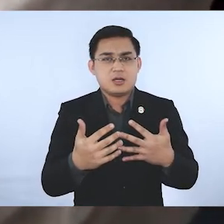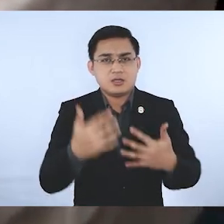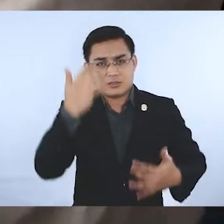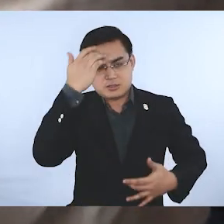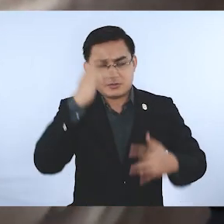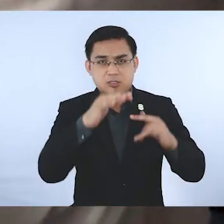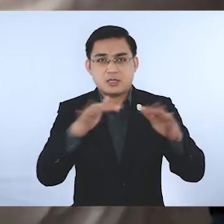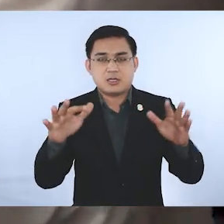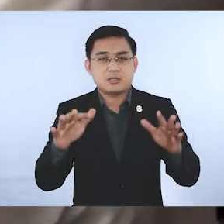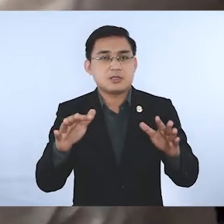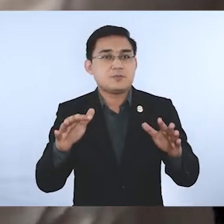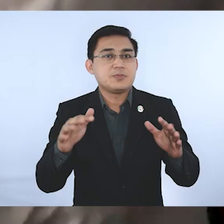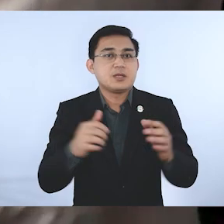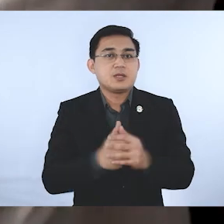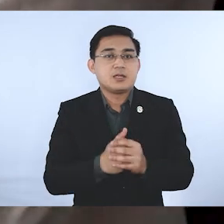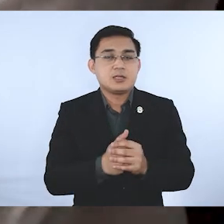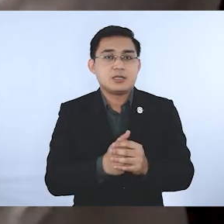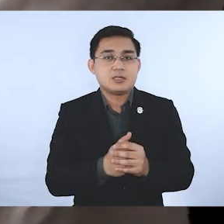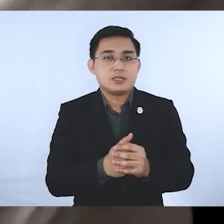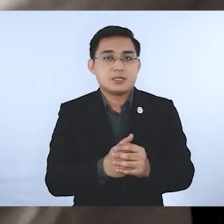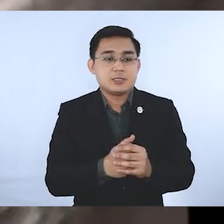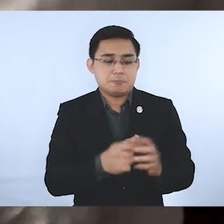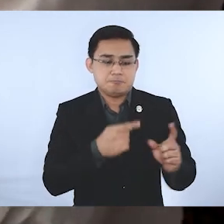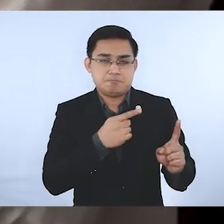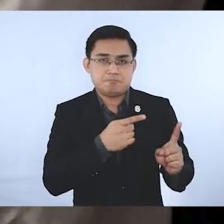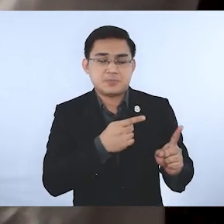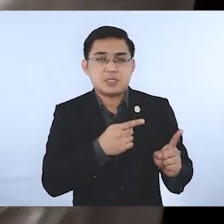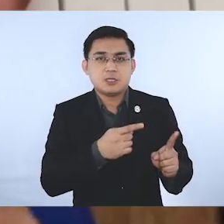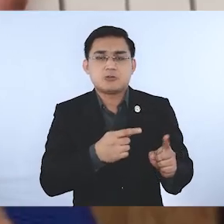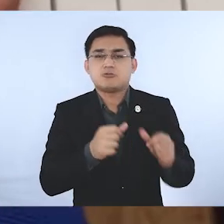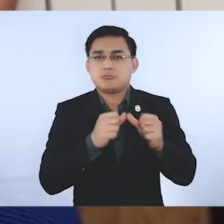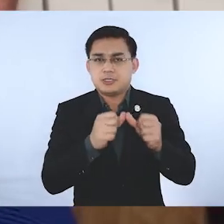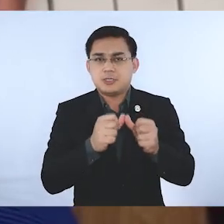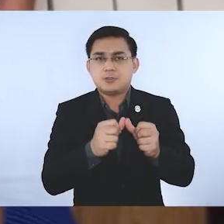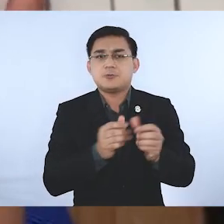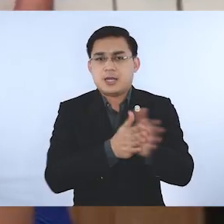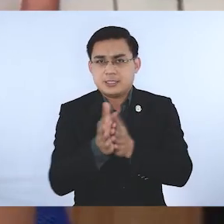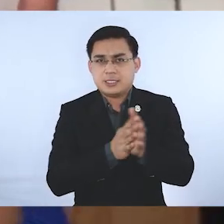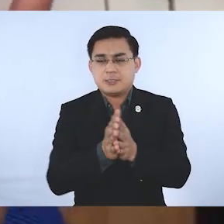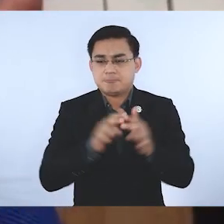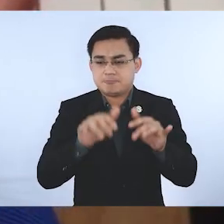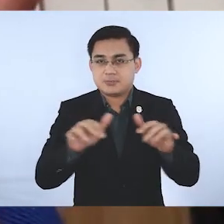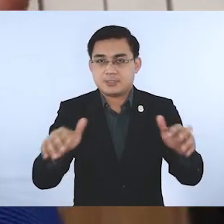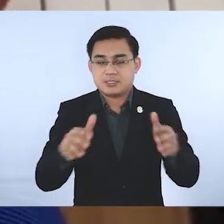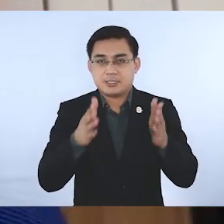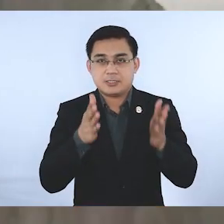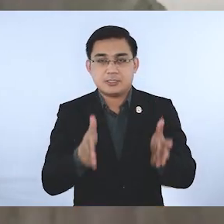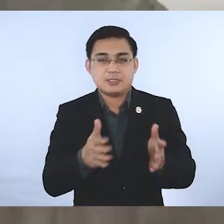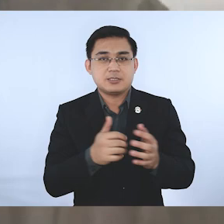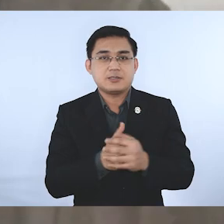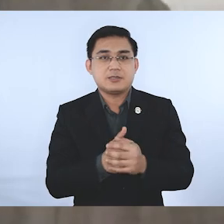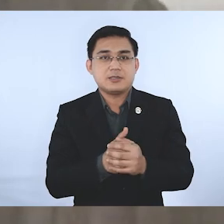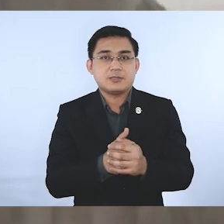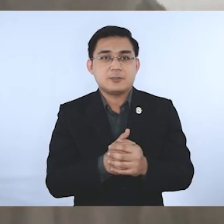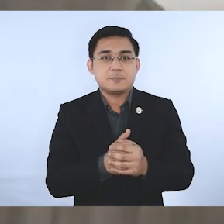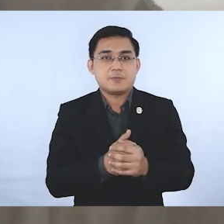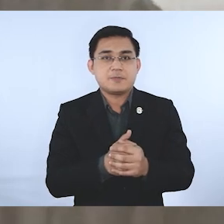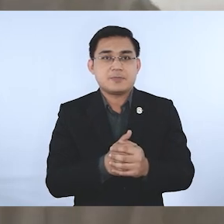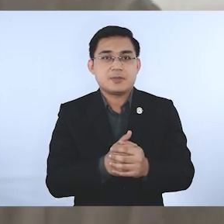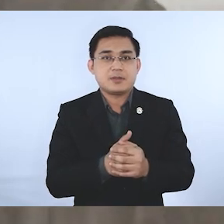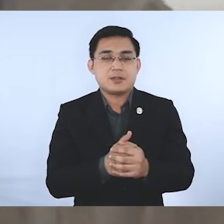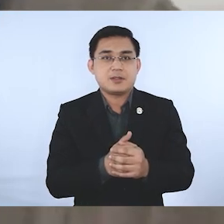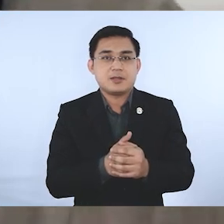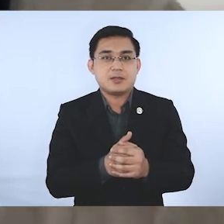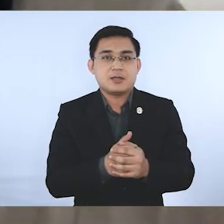still implemented by the government, Sister Regilie Ann keeps herself active as an organist by practicing at home. I really miss